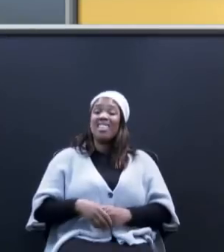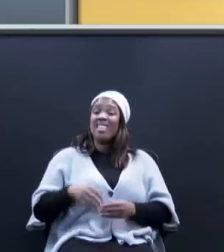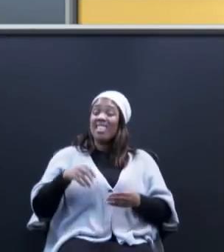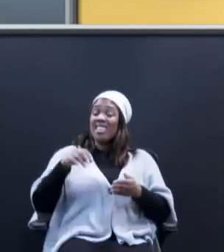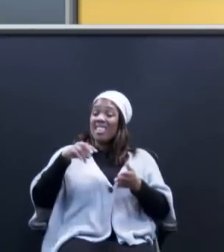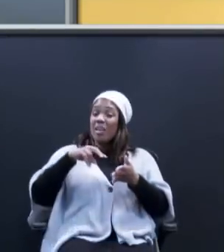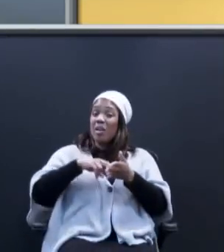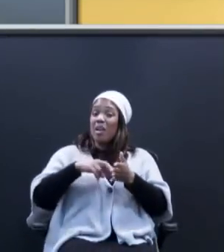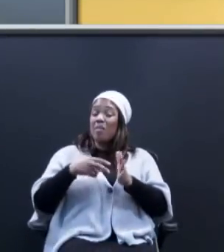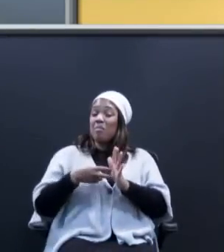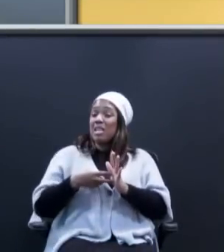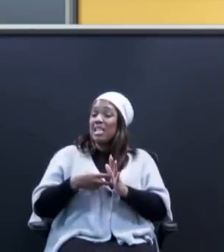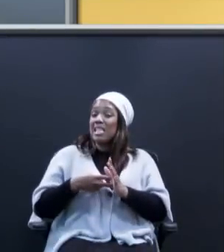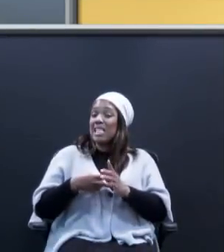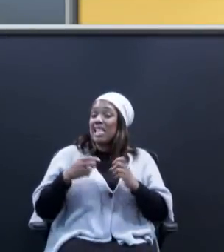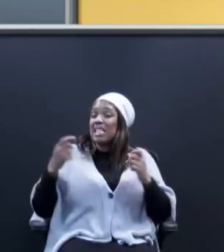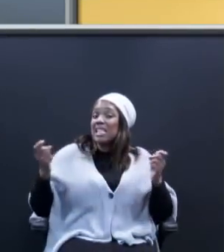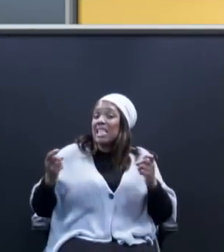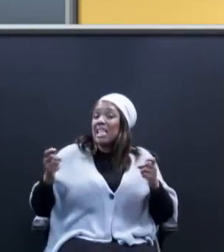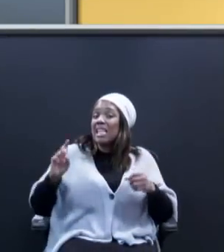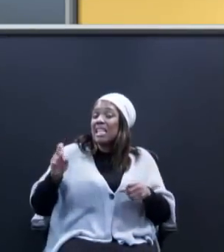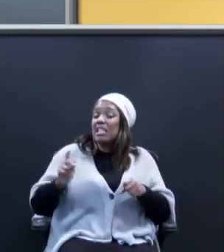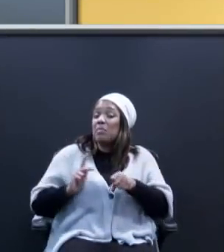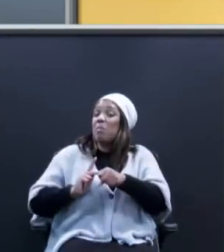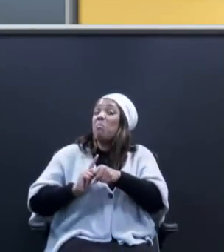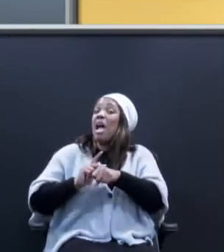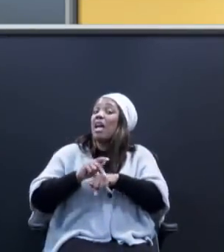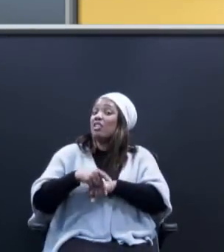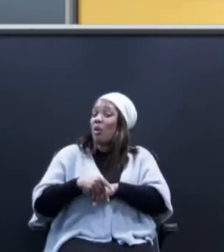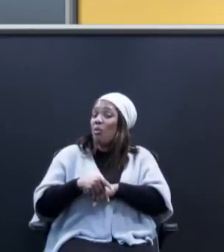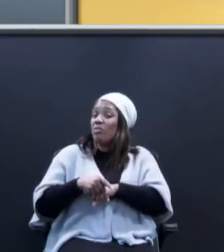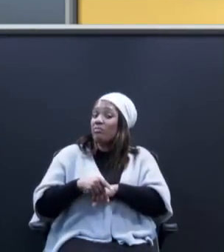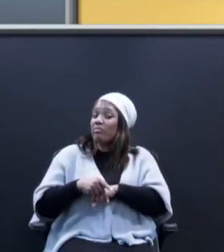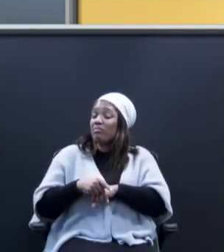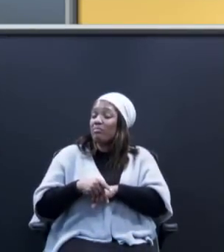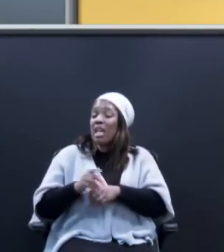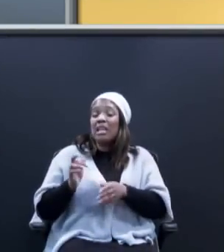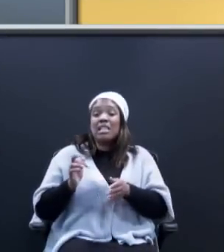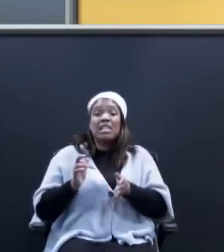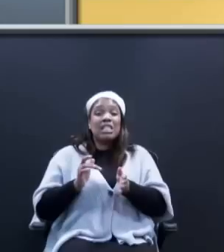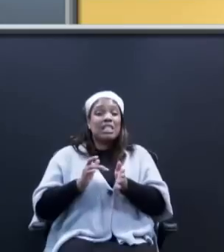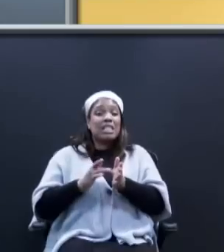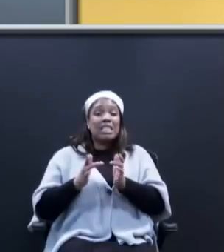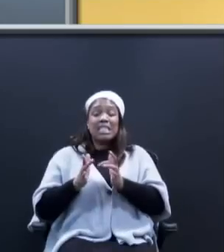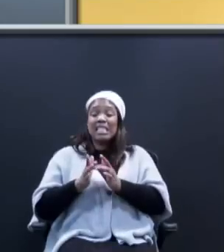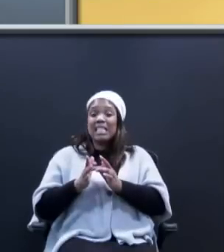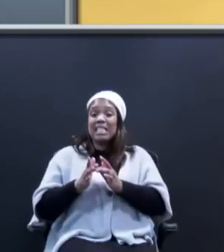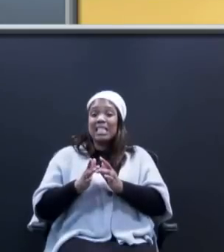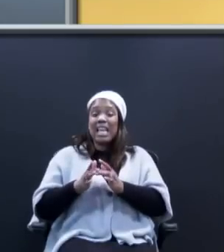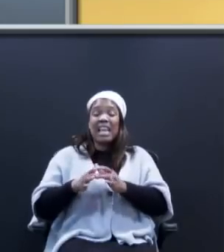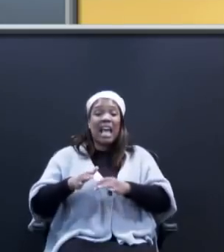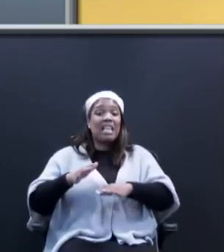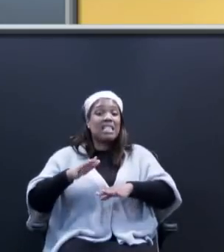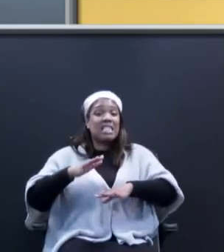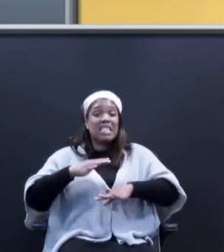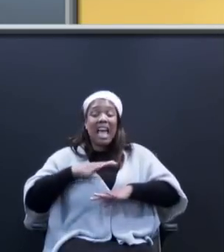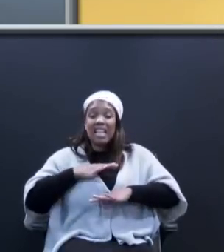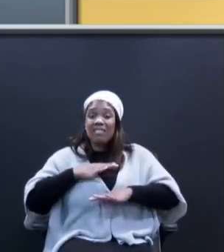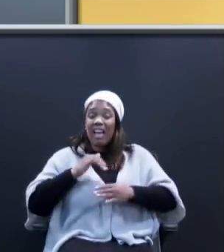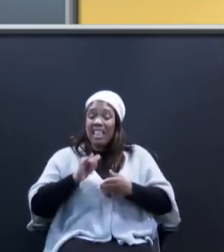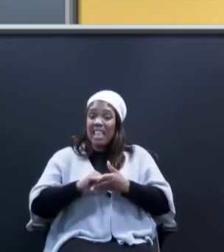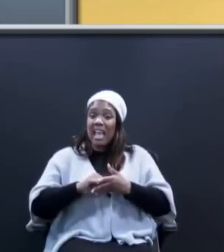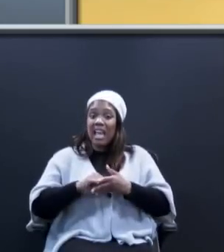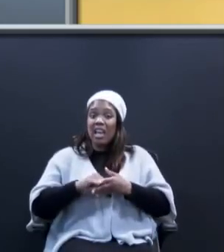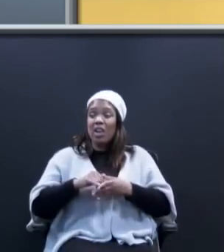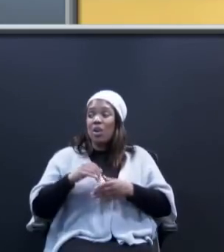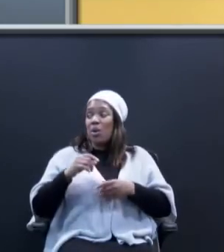be passed over. And he cannot fulfill it as long as you got flesh and blood living.